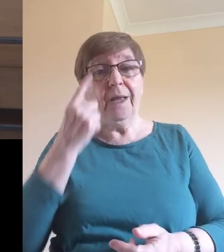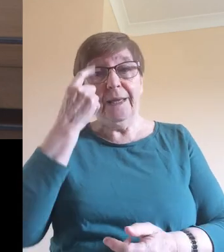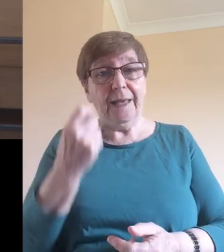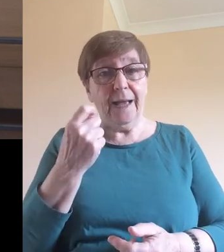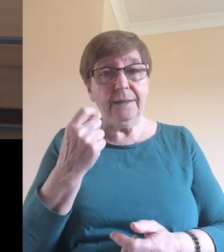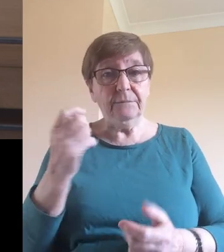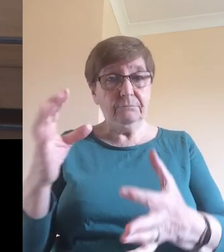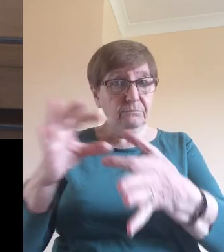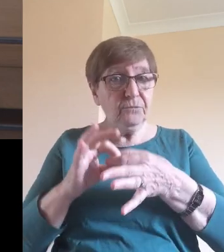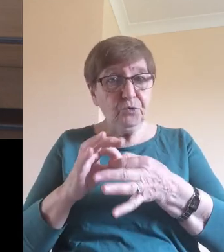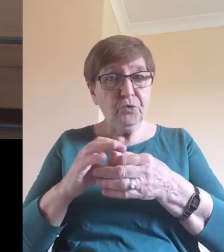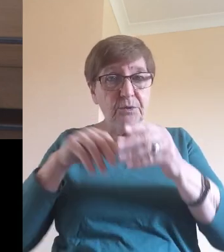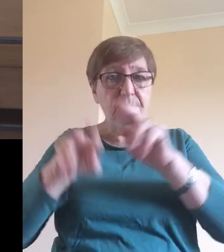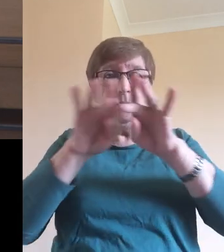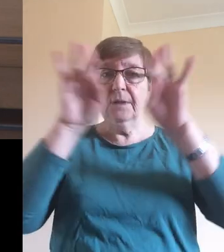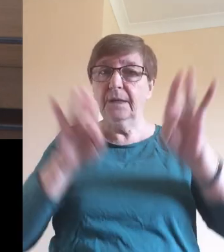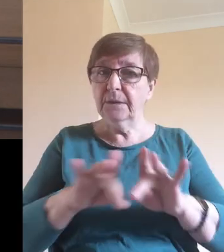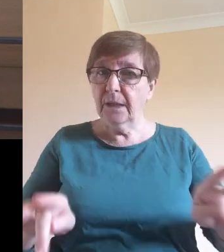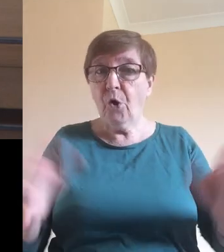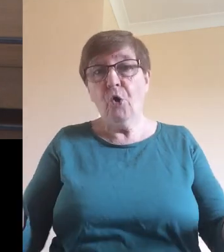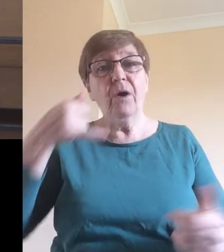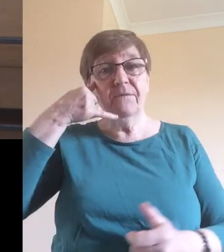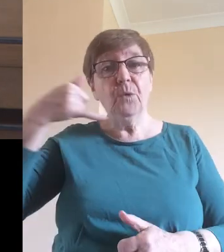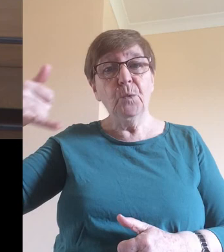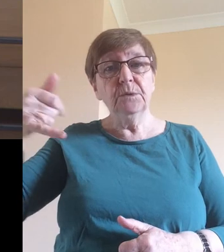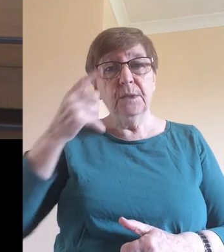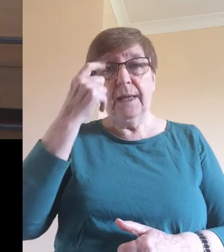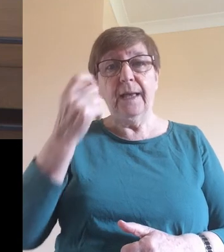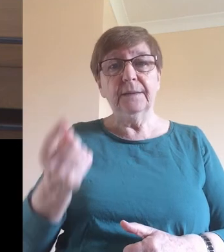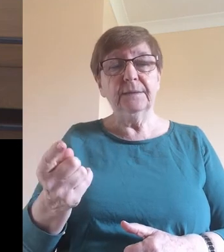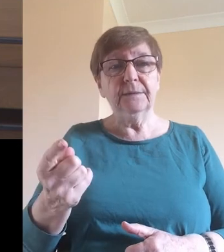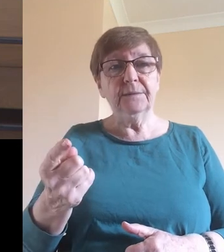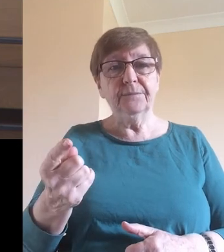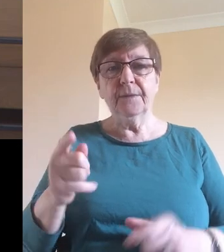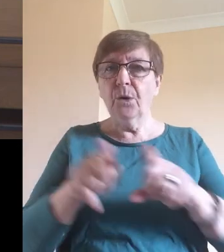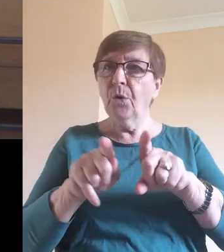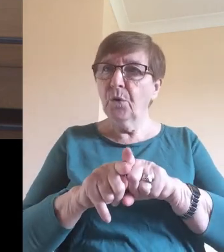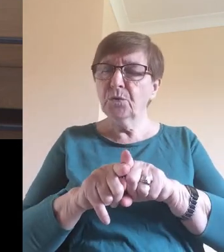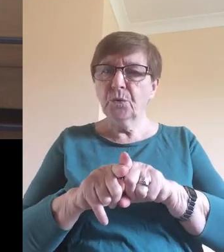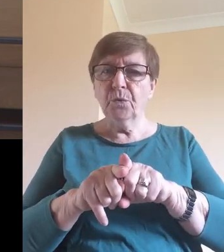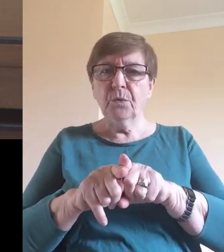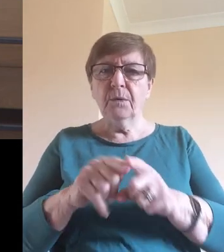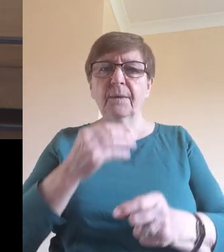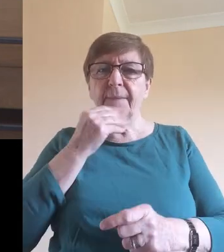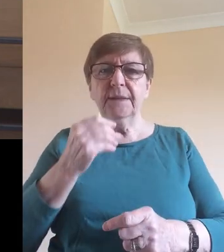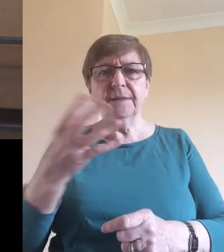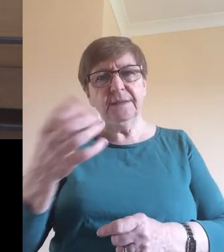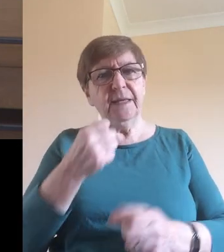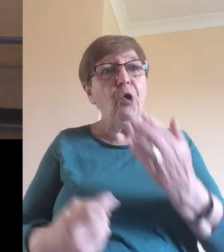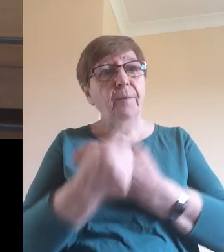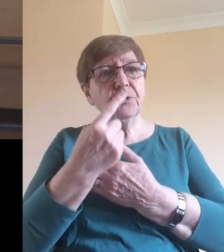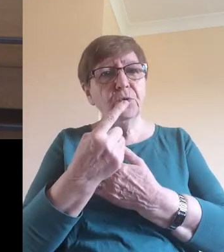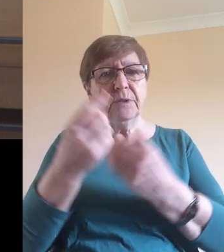us online or join us by phone for our services. Also, do take the opportunity to let us know